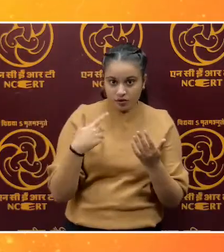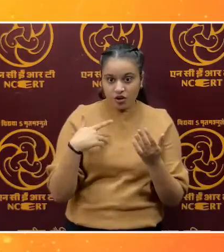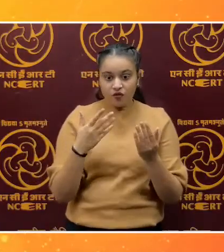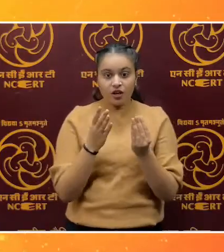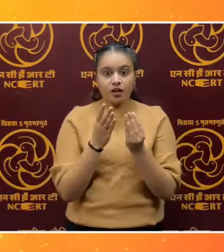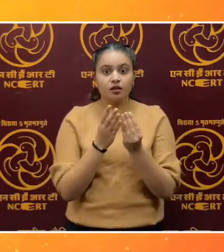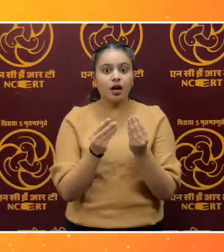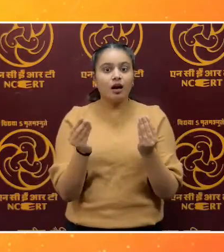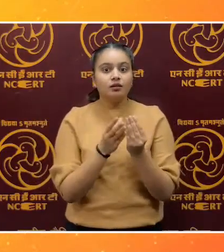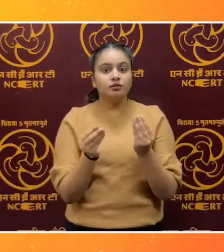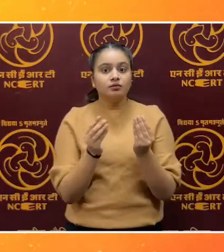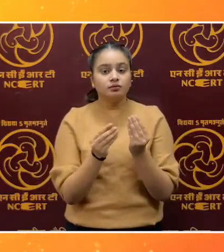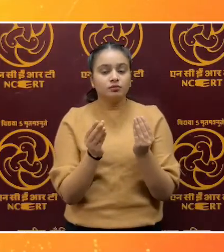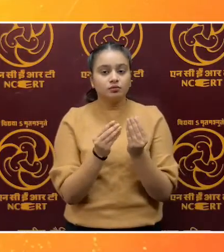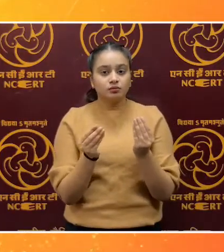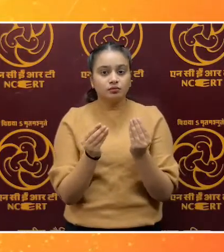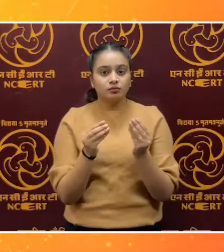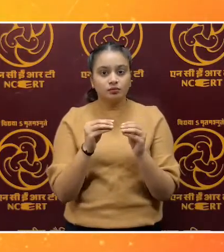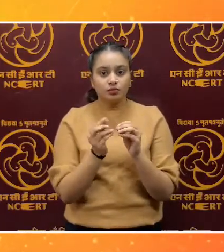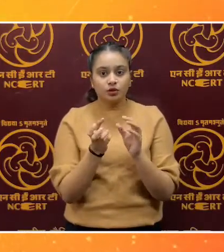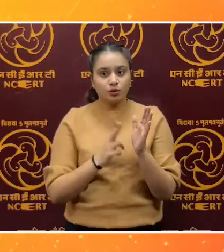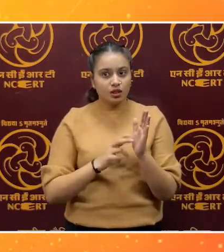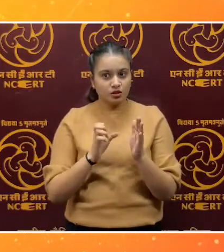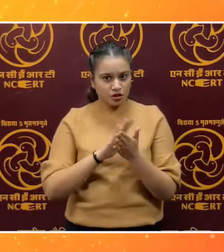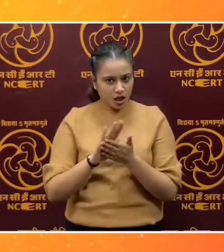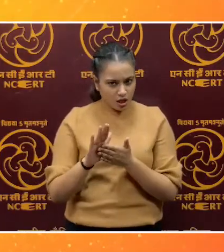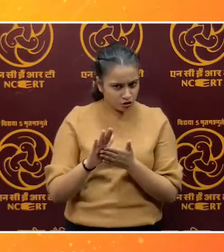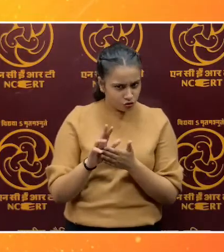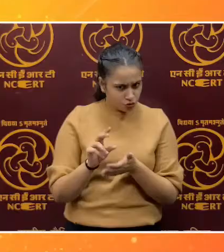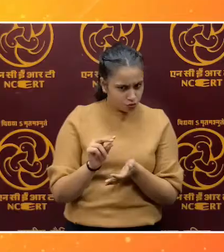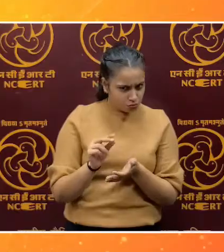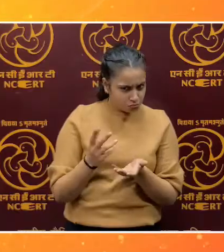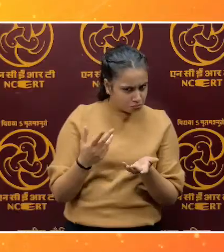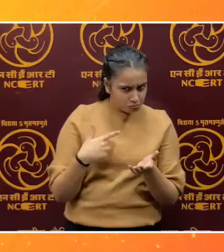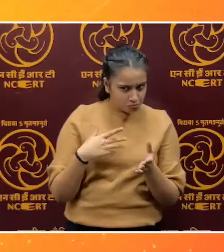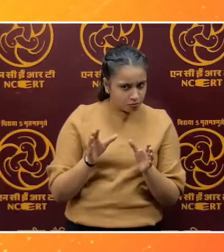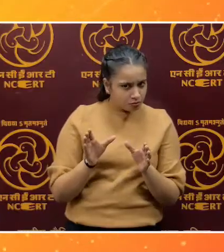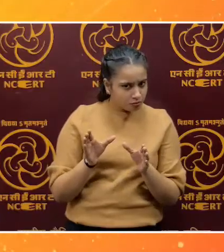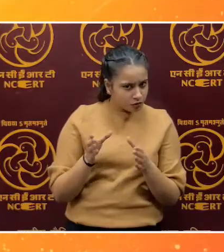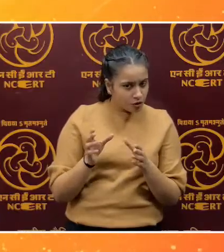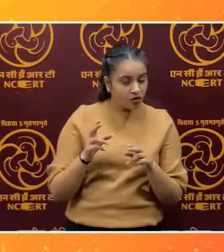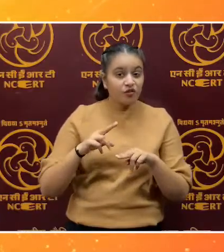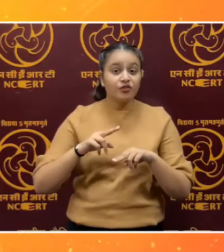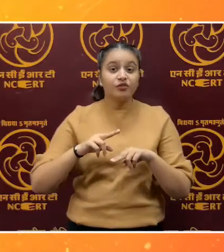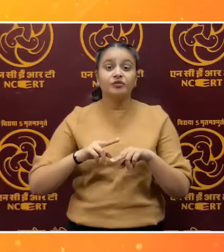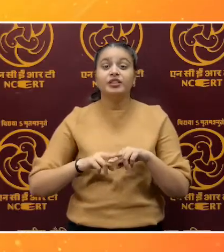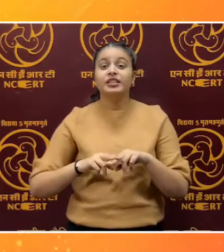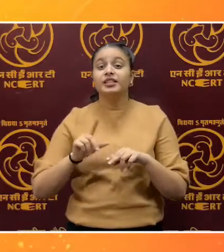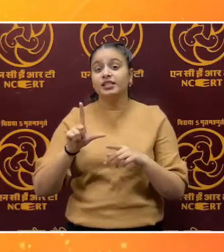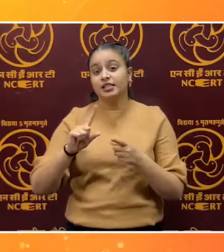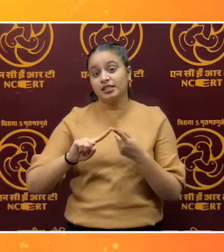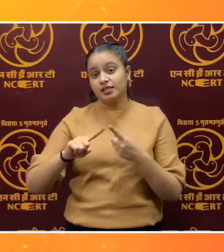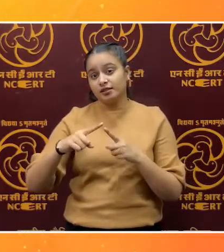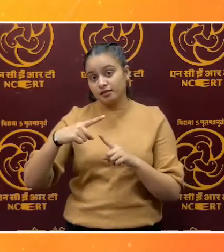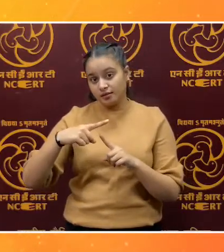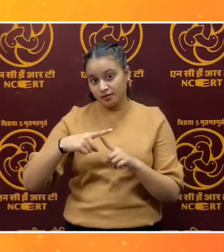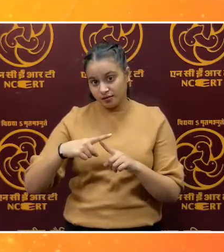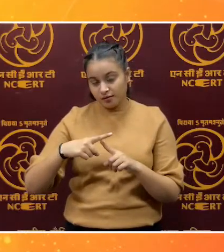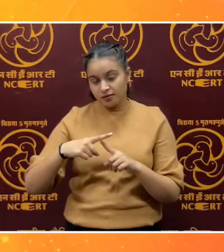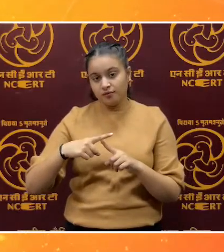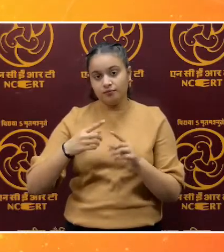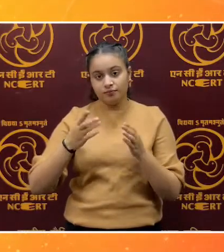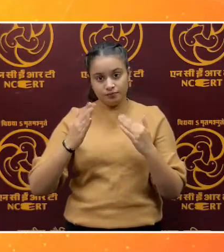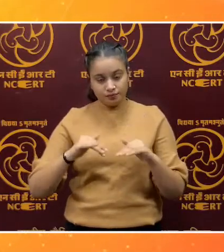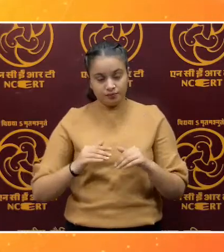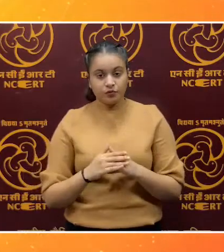What will you call them? Bunch of cars? No. No, group of cars. It is fleet of cars. Fleet of cars. Fleet of cars, fleet of